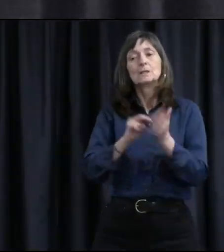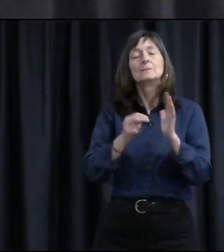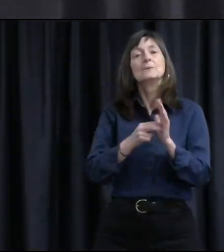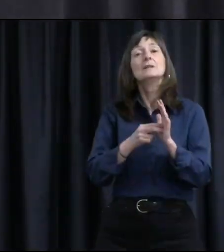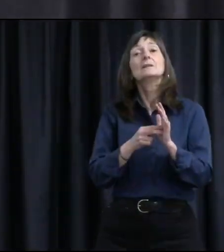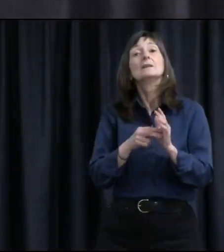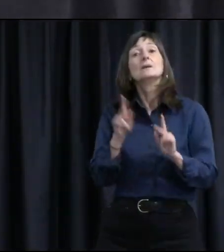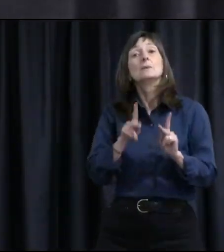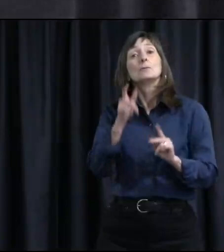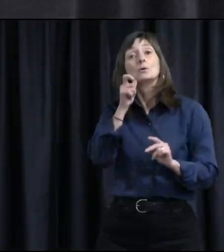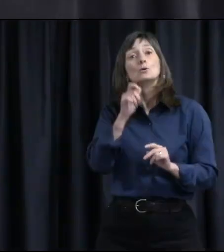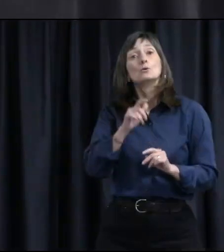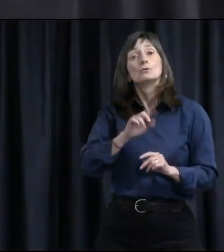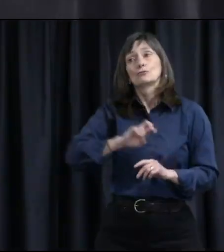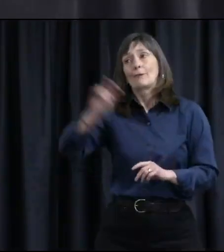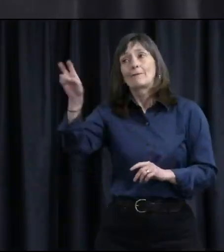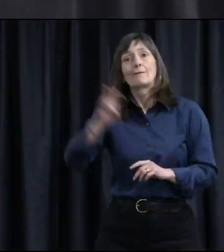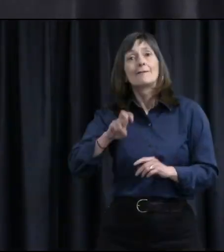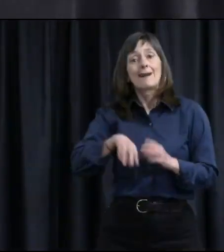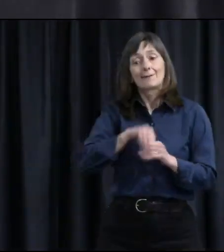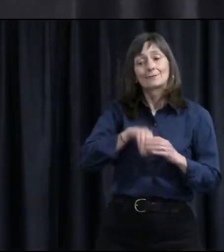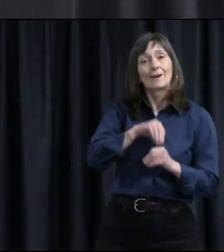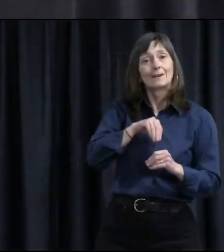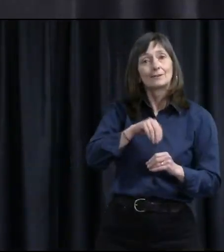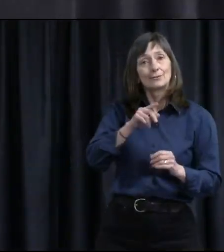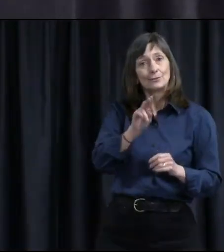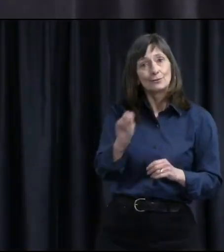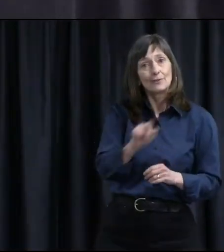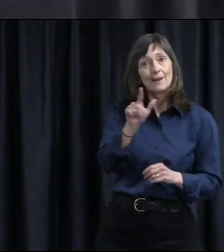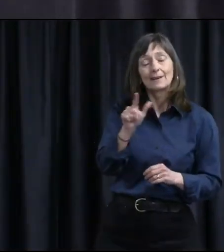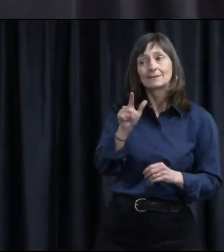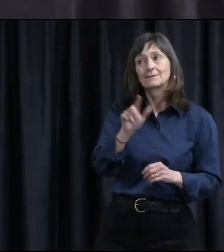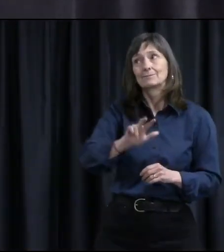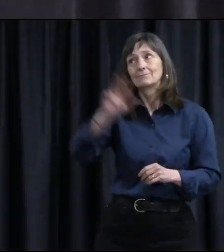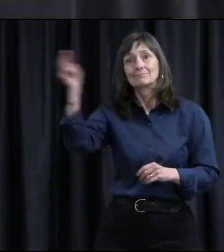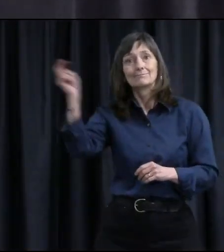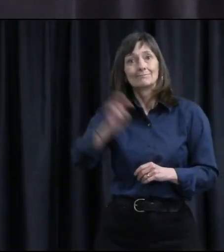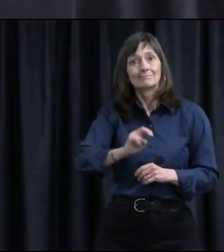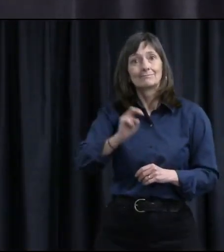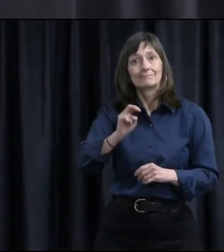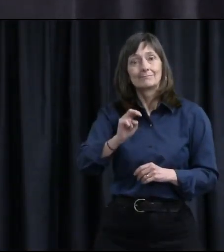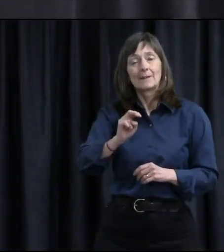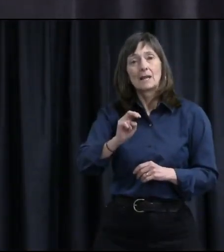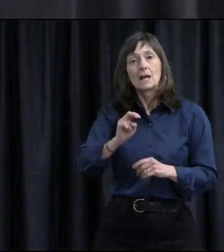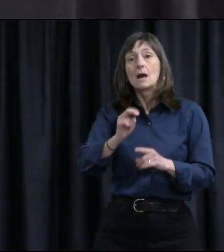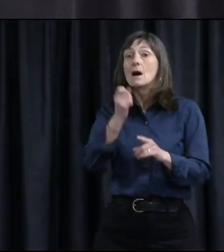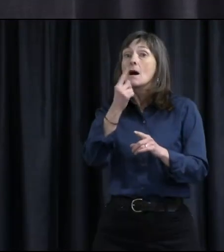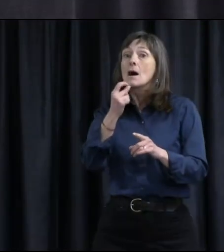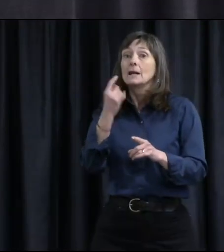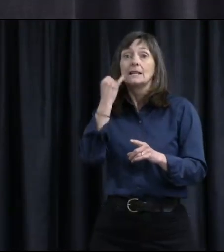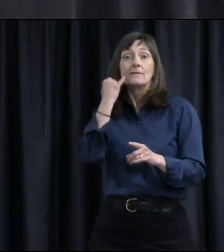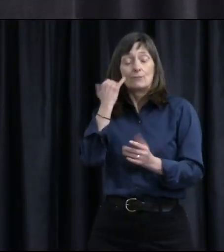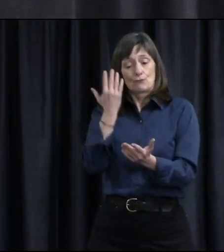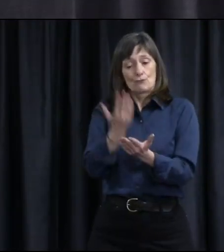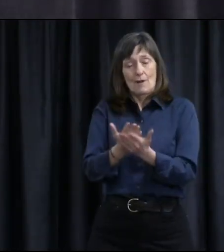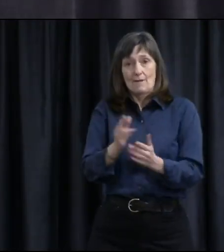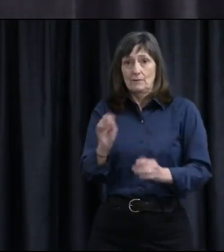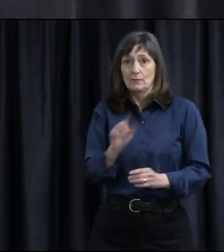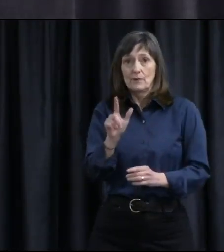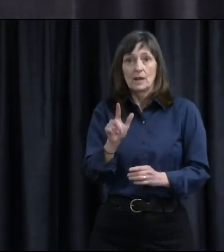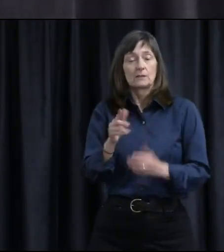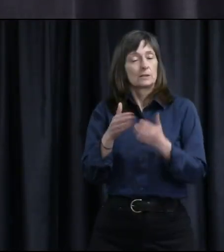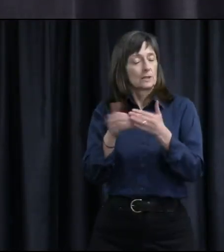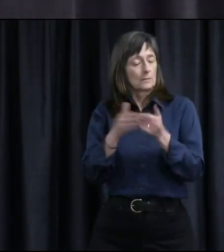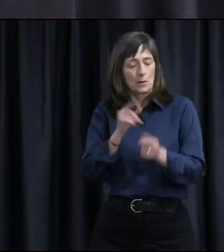province. If you're arriving from outside of the province, not just from an international traveler, but also from another